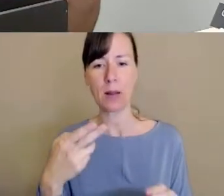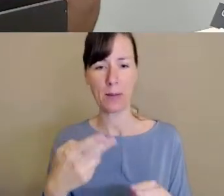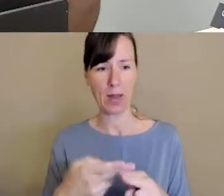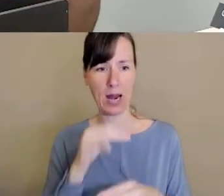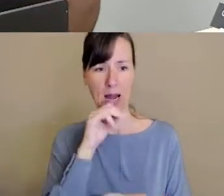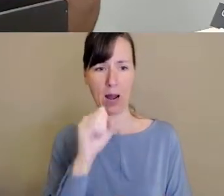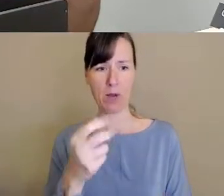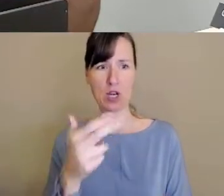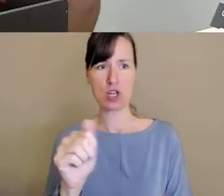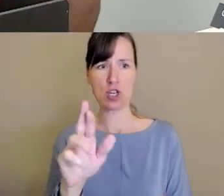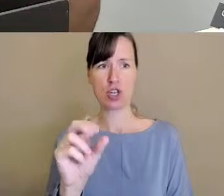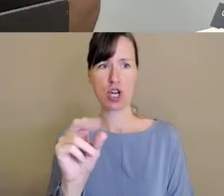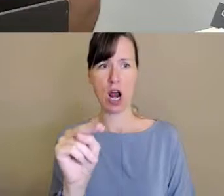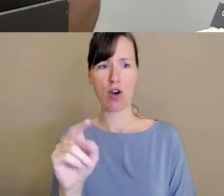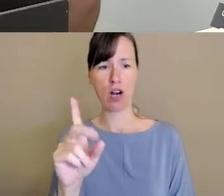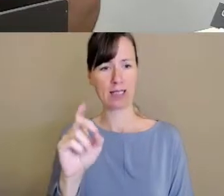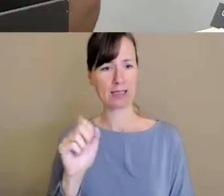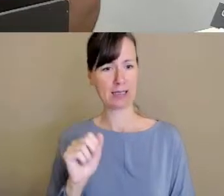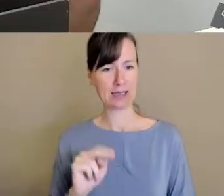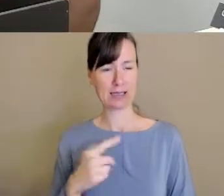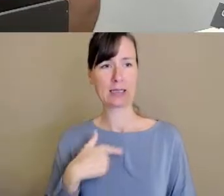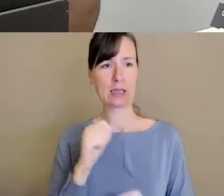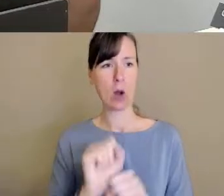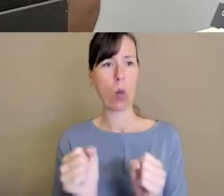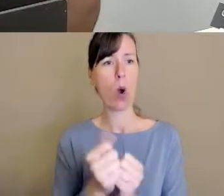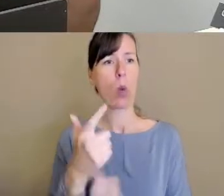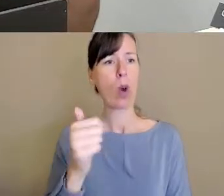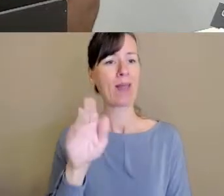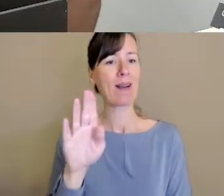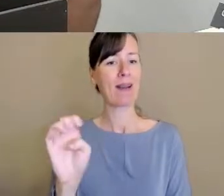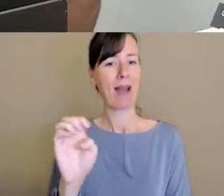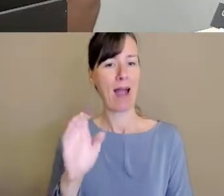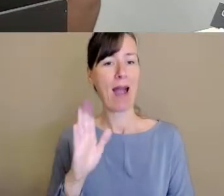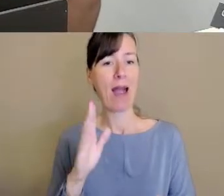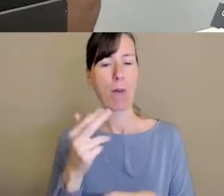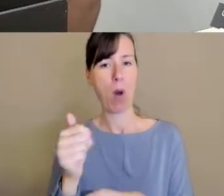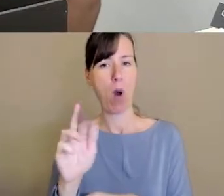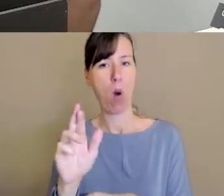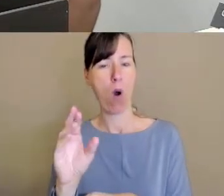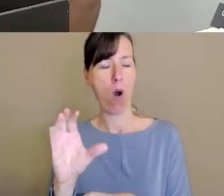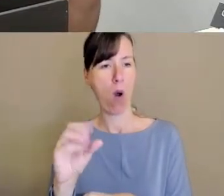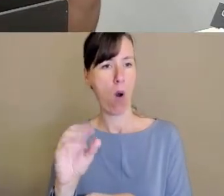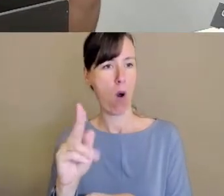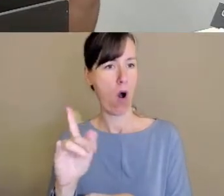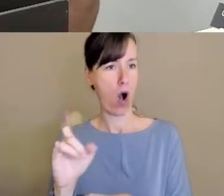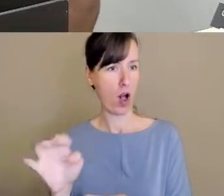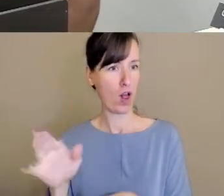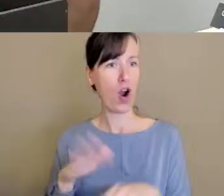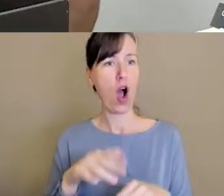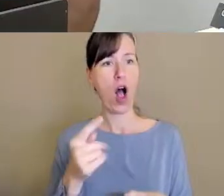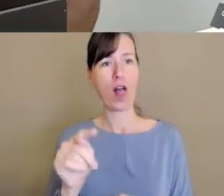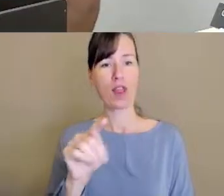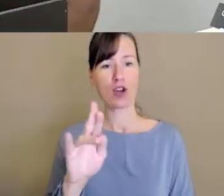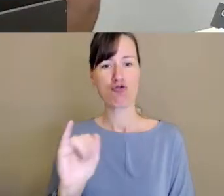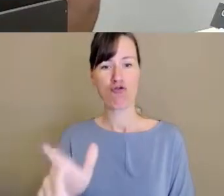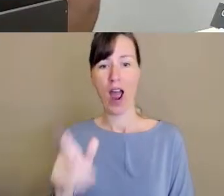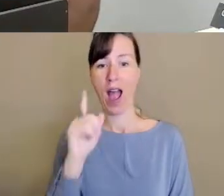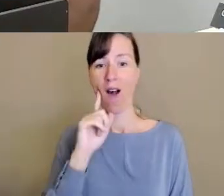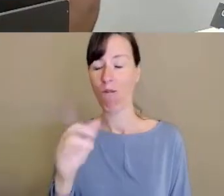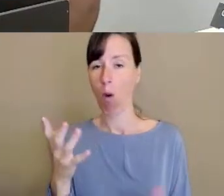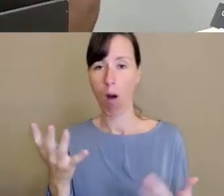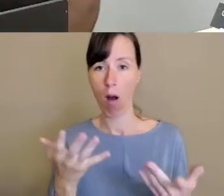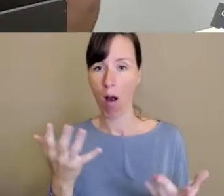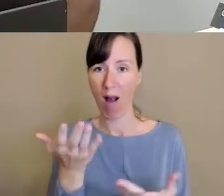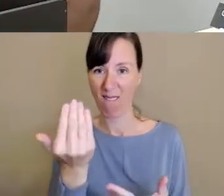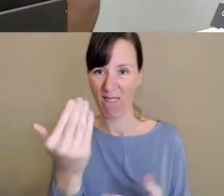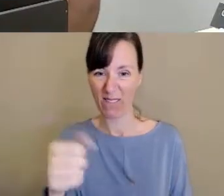I worked with Gabe Harkler on the trail for, 15 years, 20 years? I don't